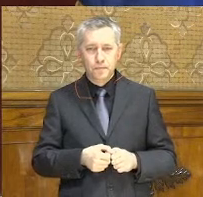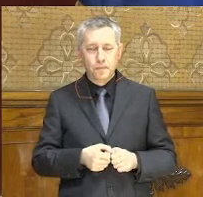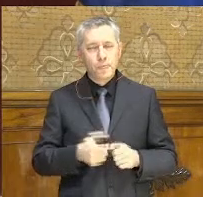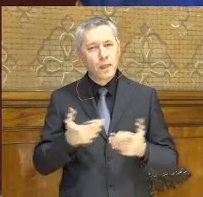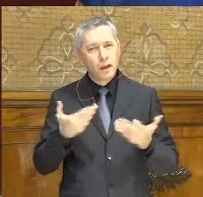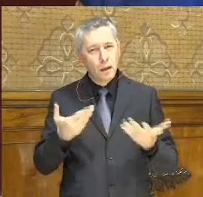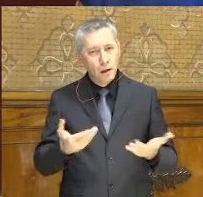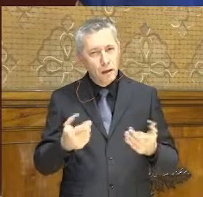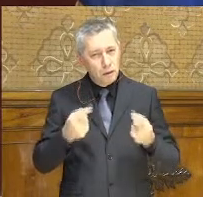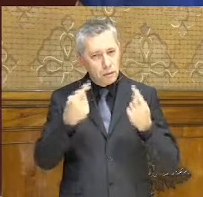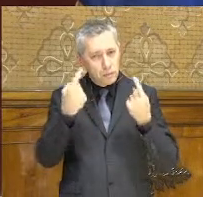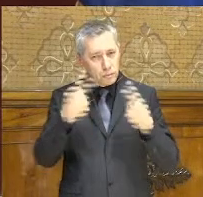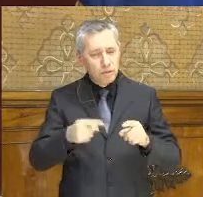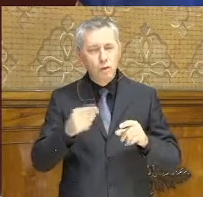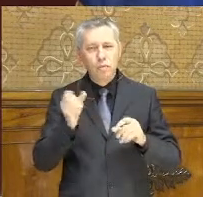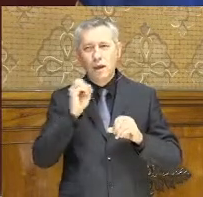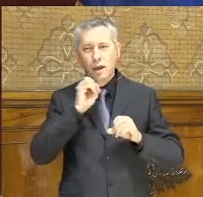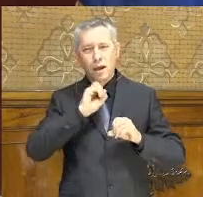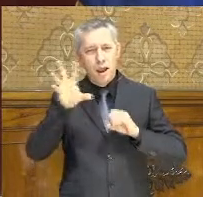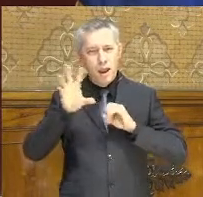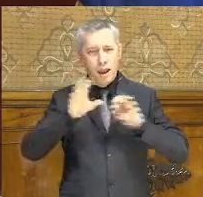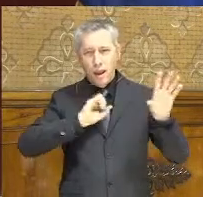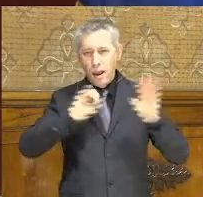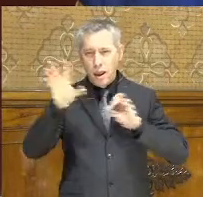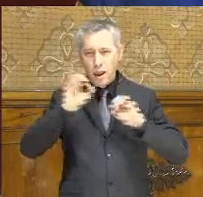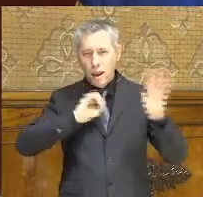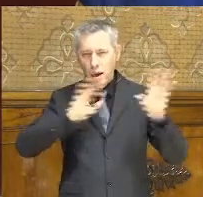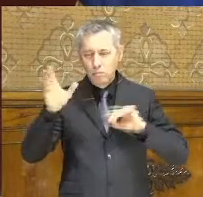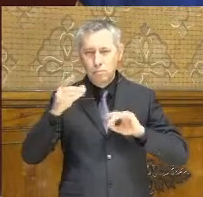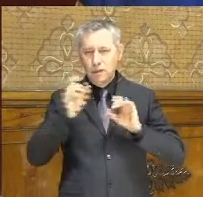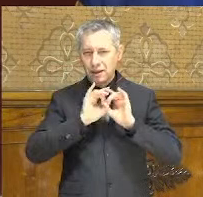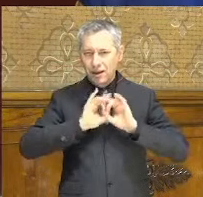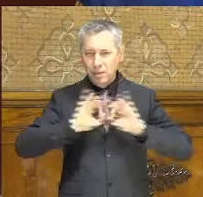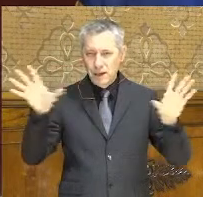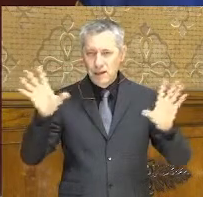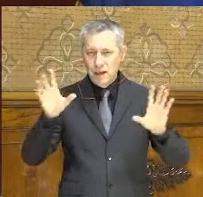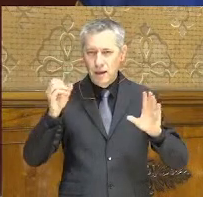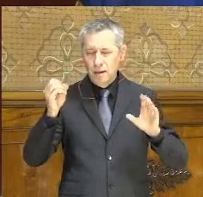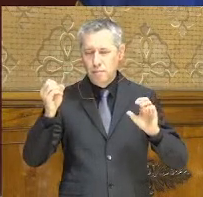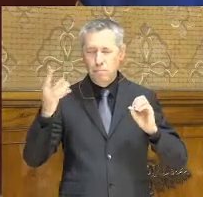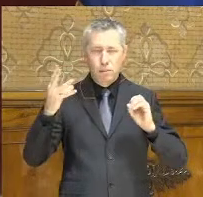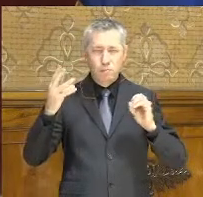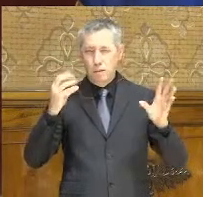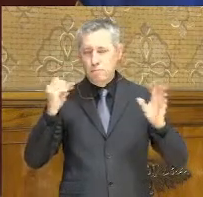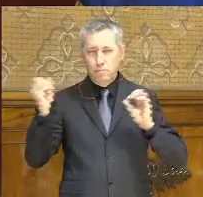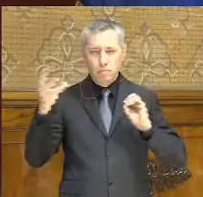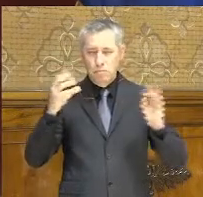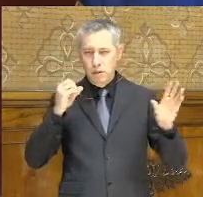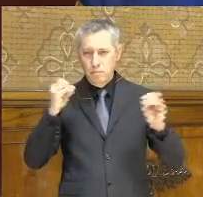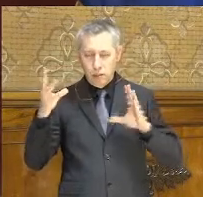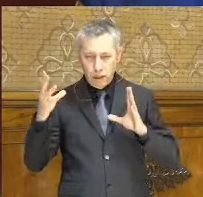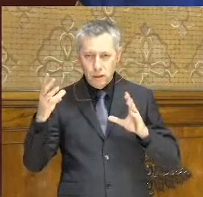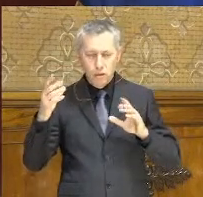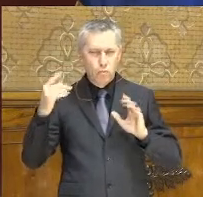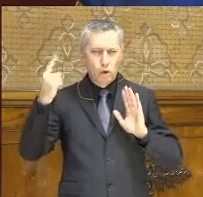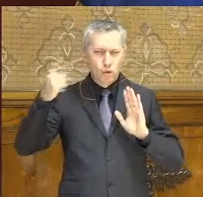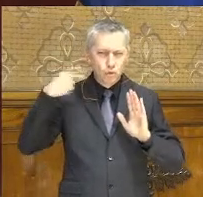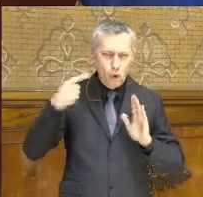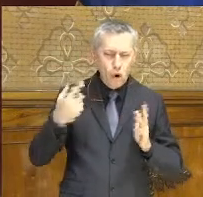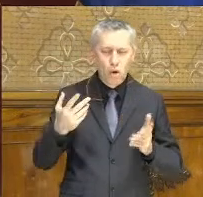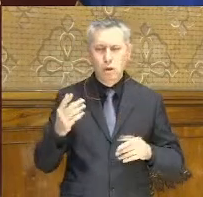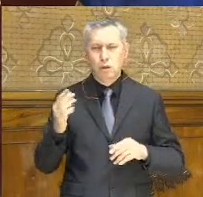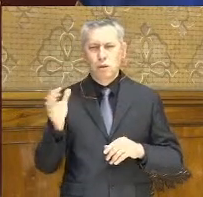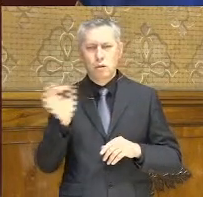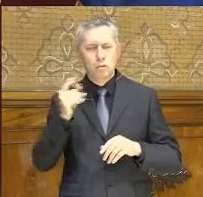freedom, these fragile chimes of freedom darkened by the tolling of rolling and roiling thunder has a